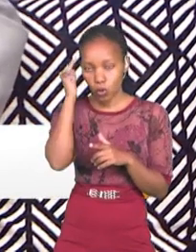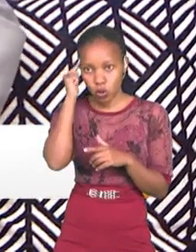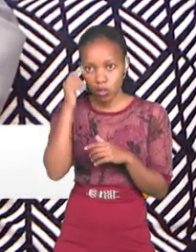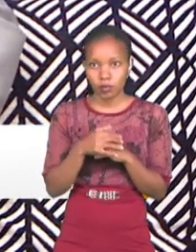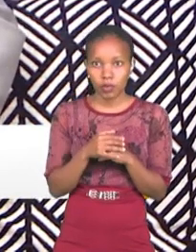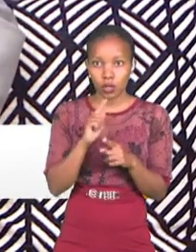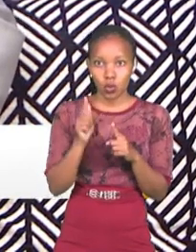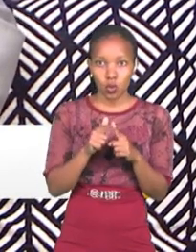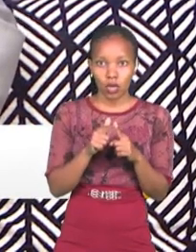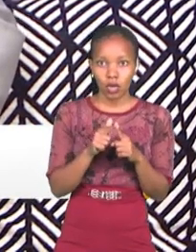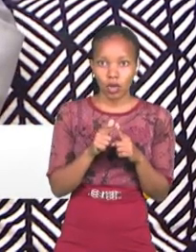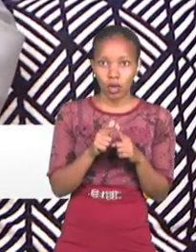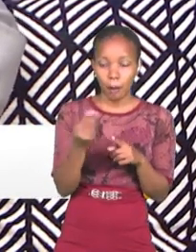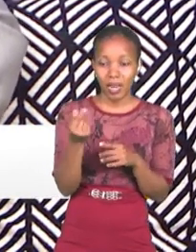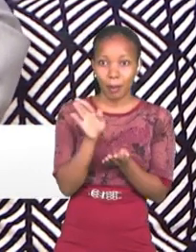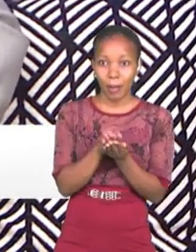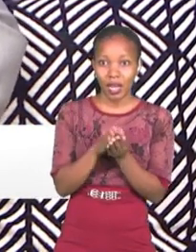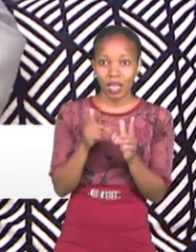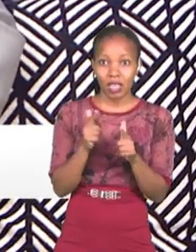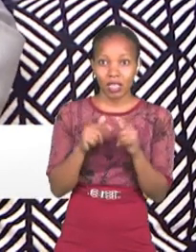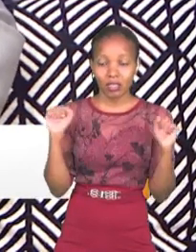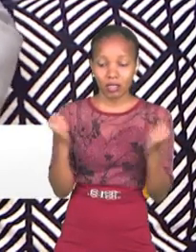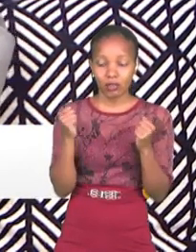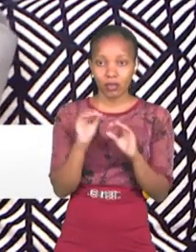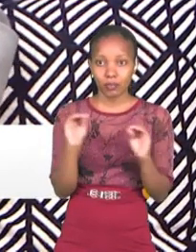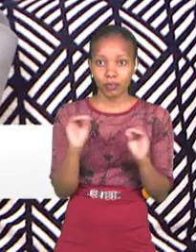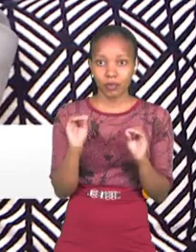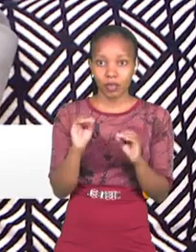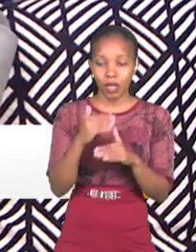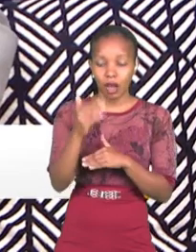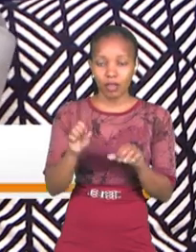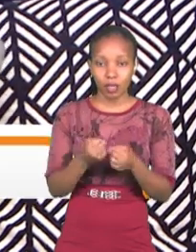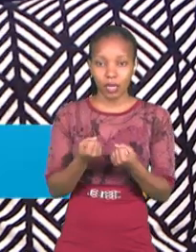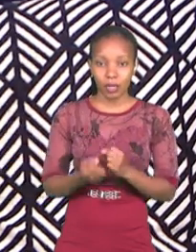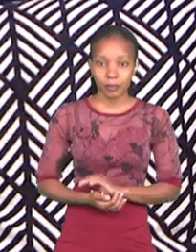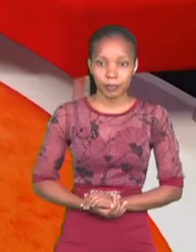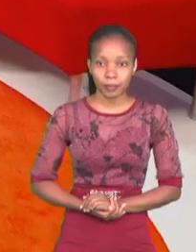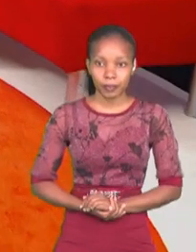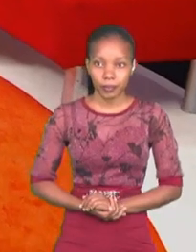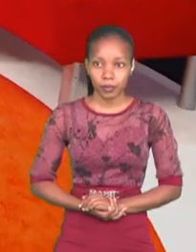when your money is stored in a bank, it's not all gone. It's actually insured. We'll be coming to you after a short break.